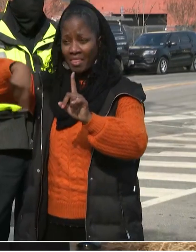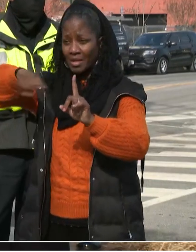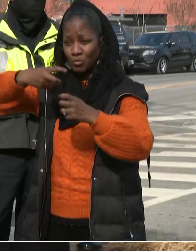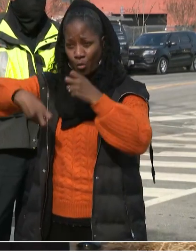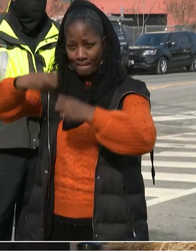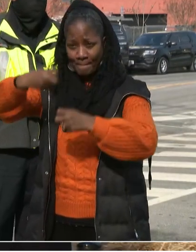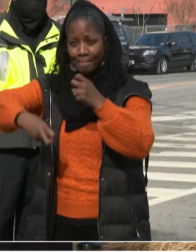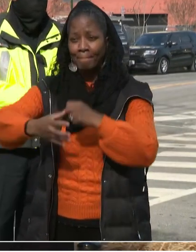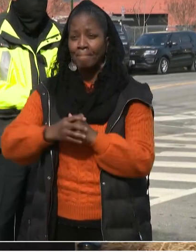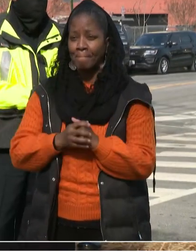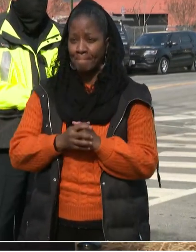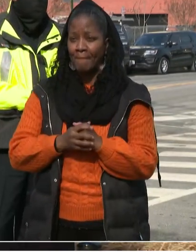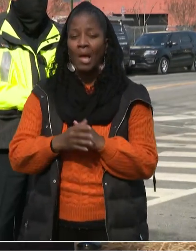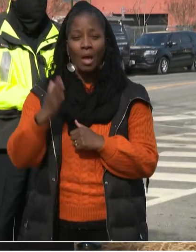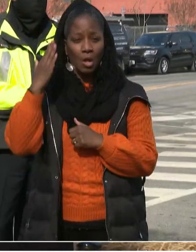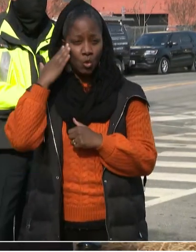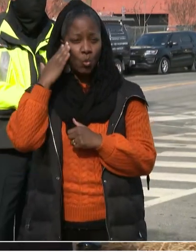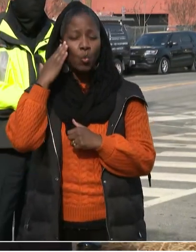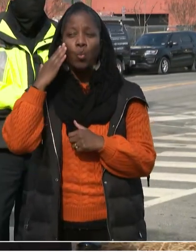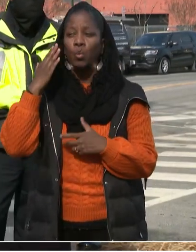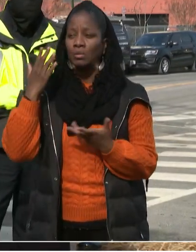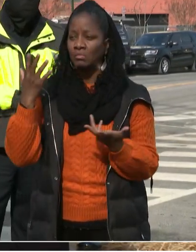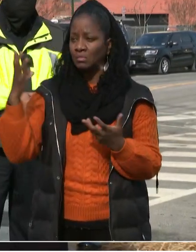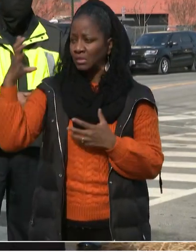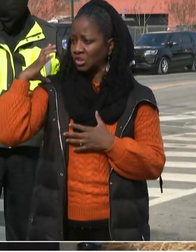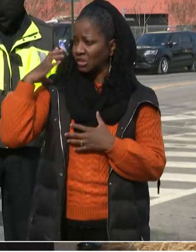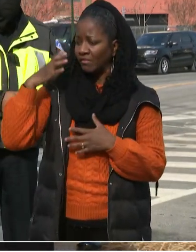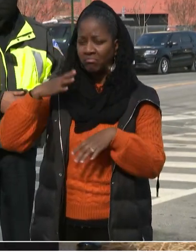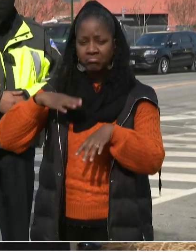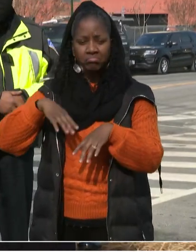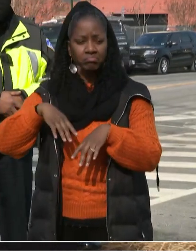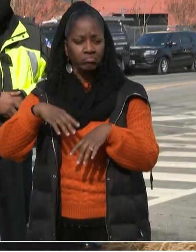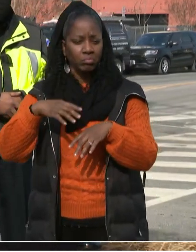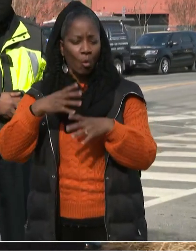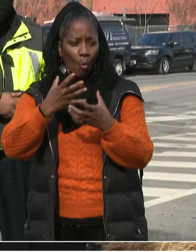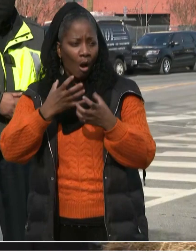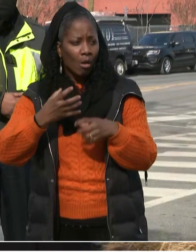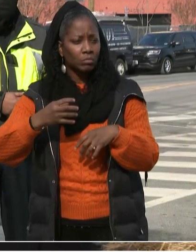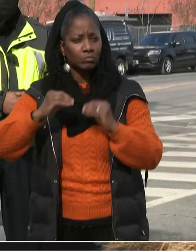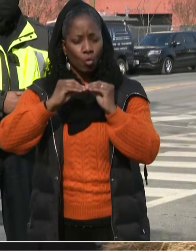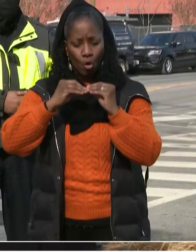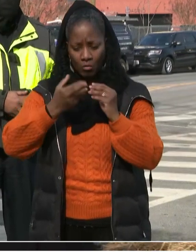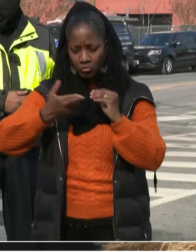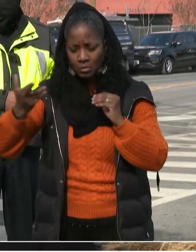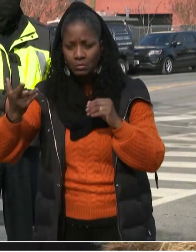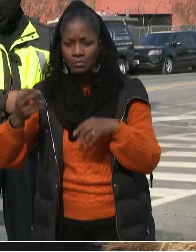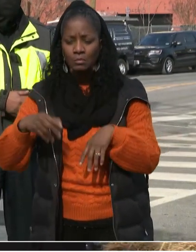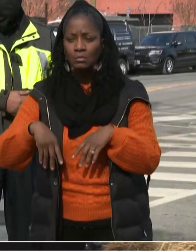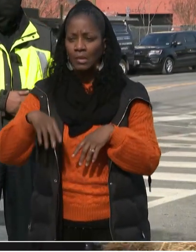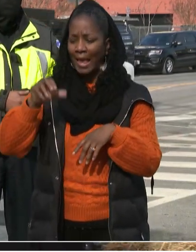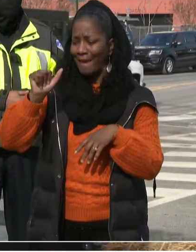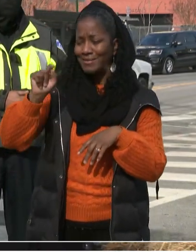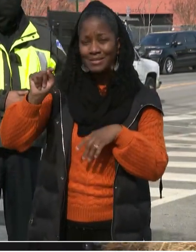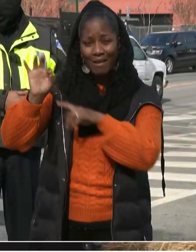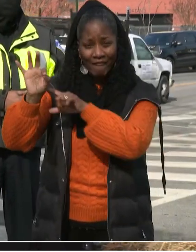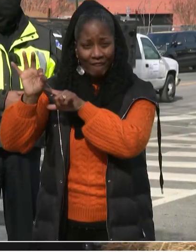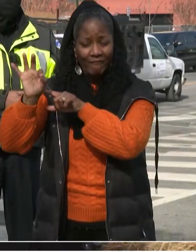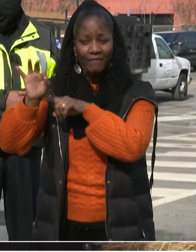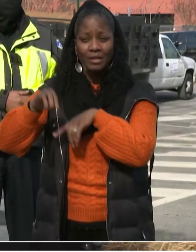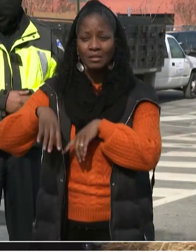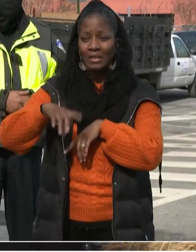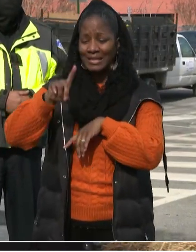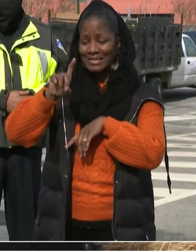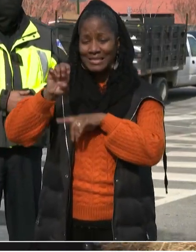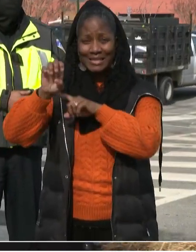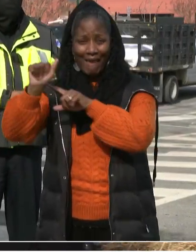the chief calls on federal resources as well, including the ATF,